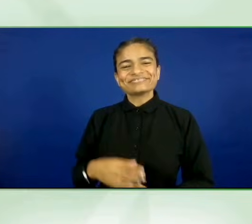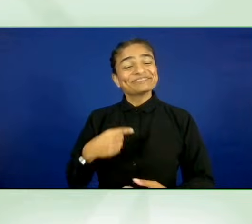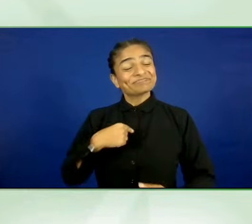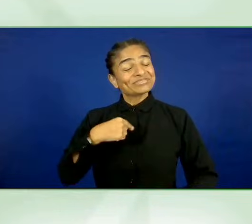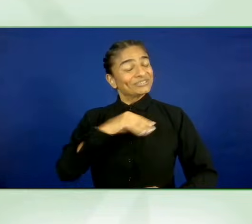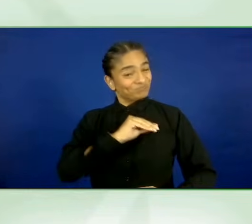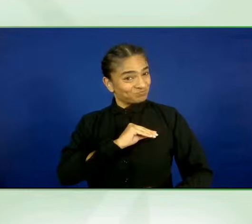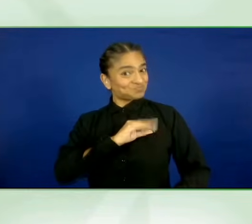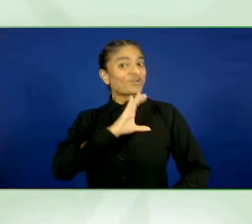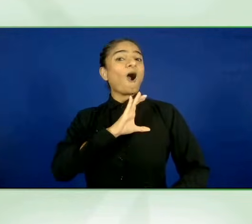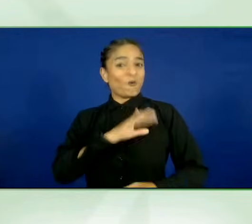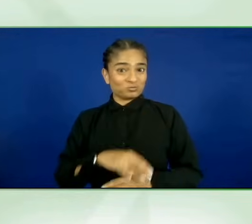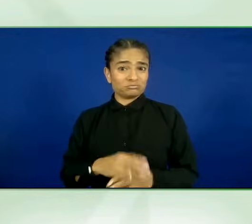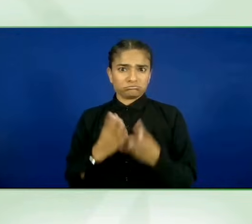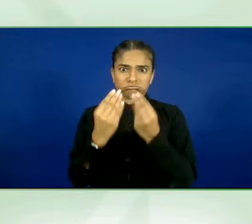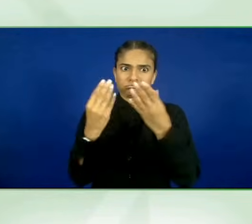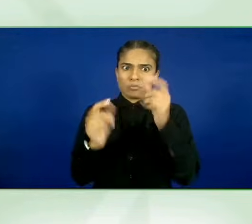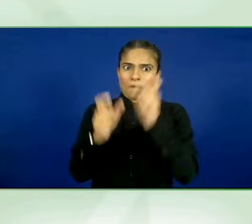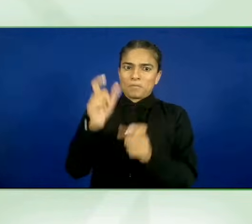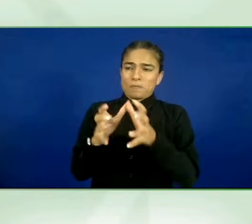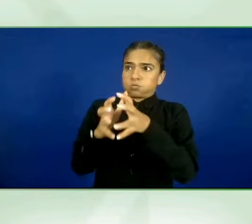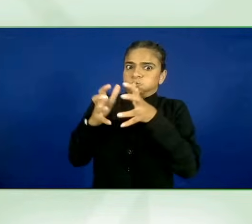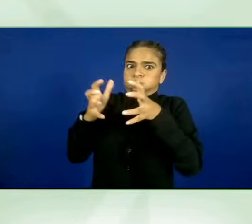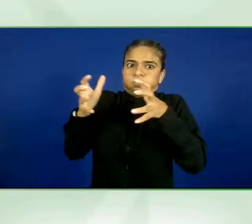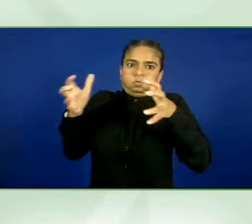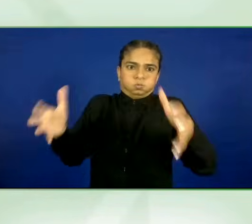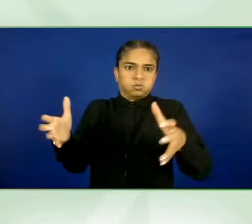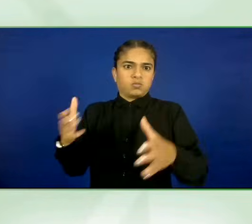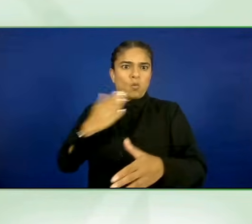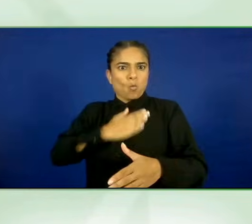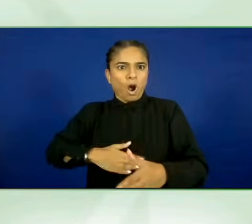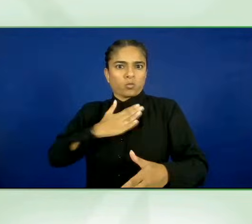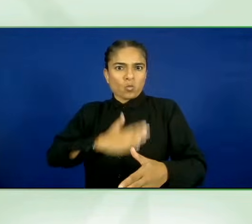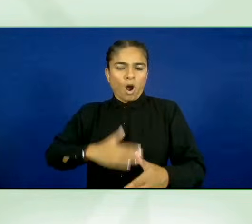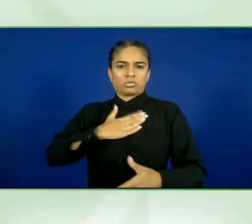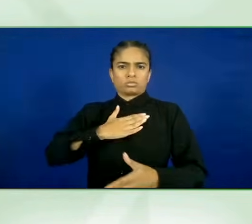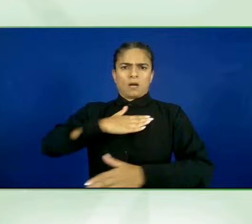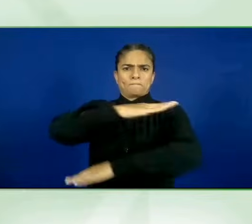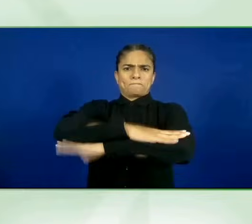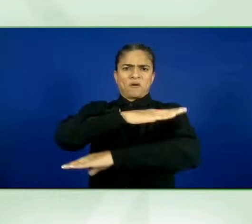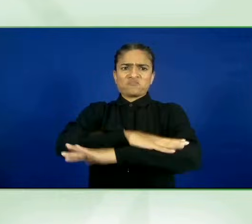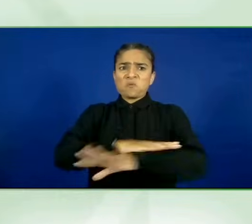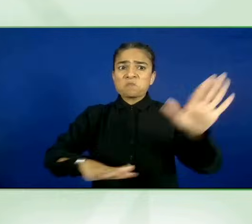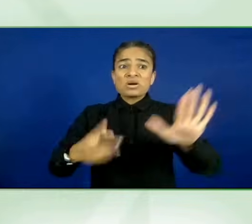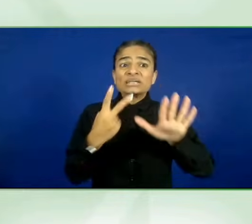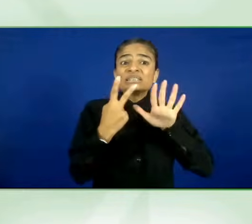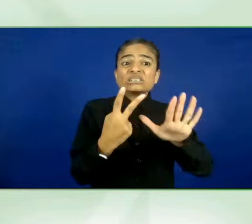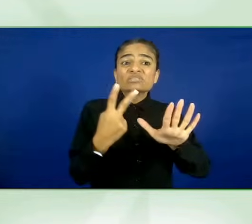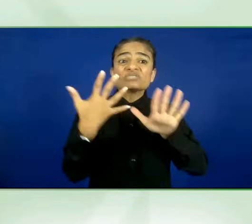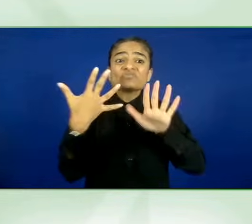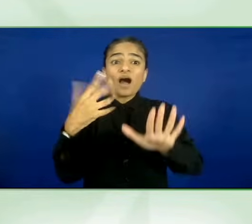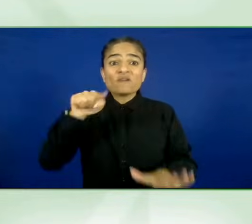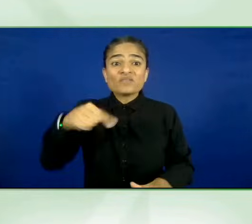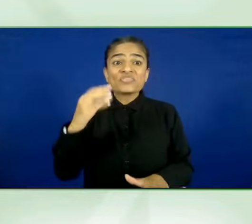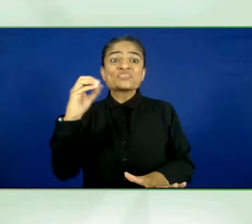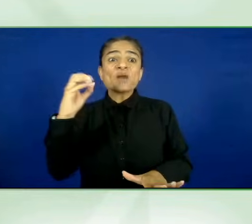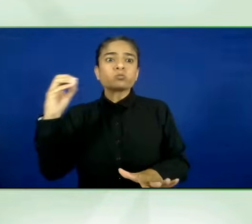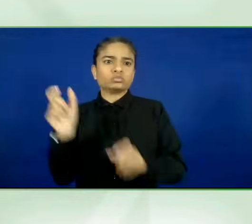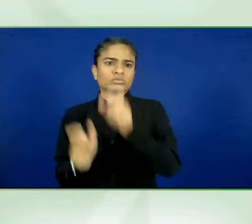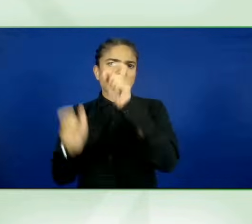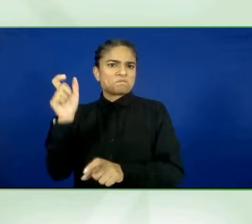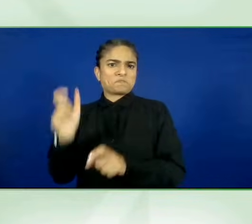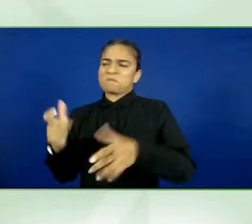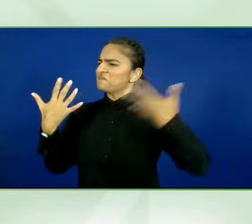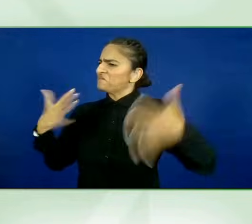our platform, which is roughly around 75,000 users have gone to the theaters to experience movies because of Excel